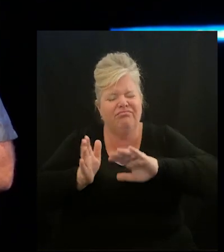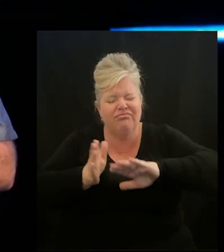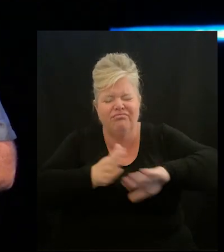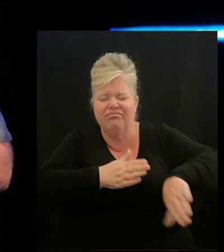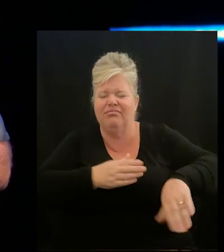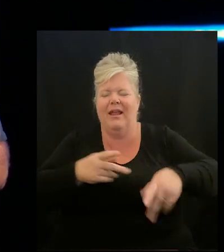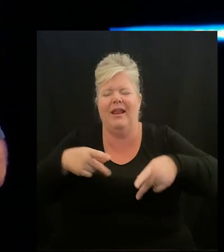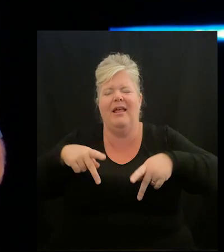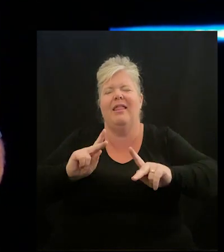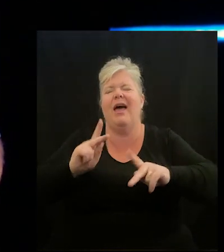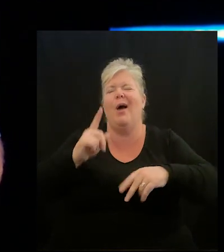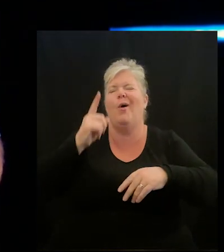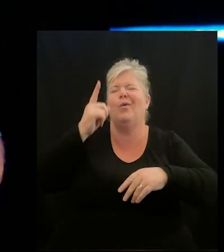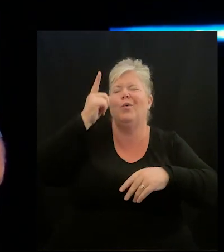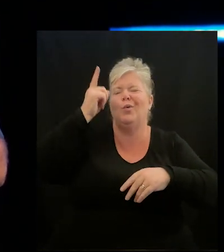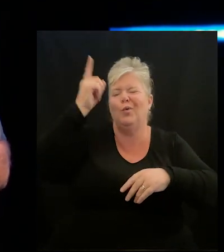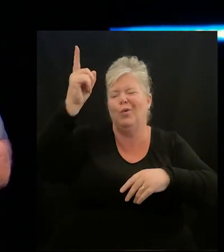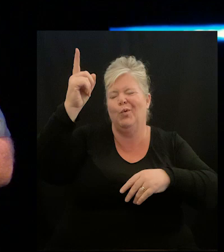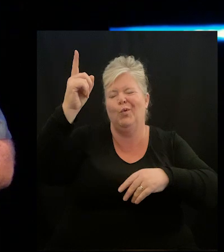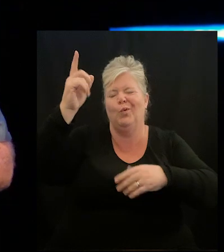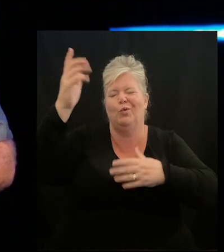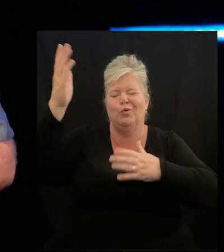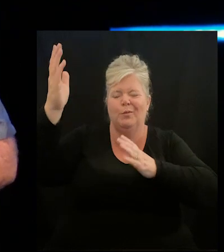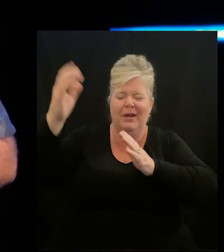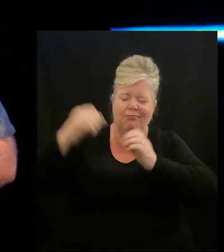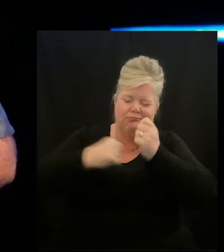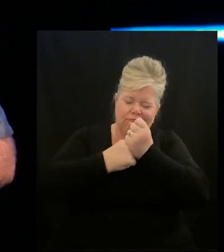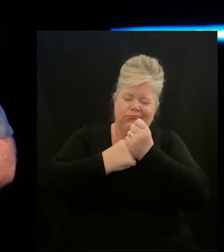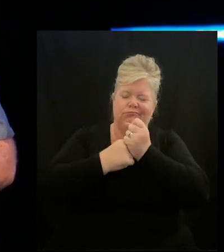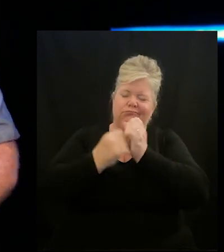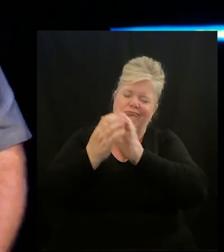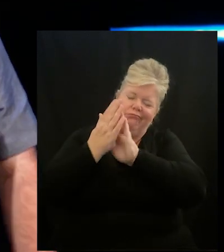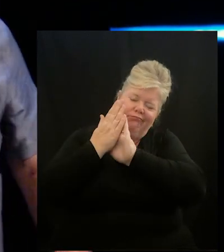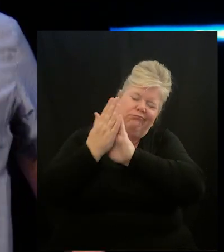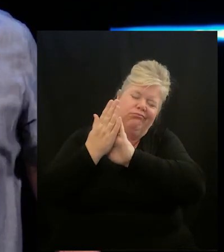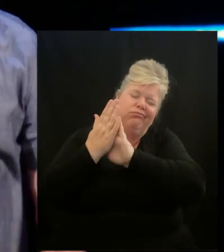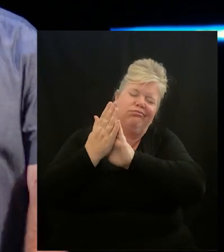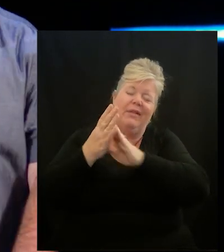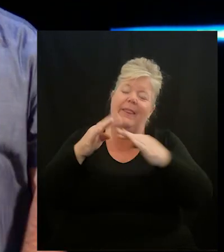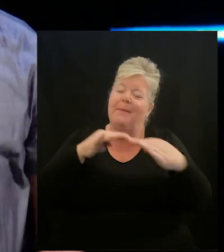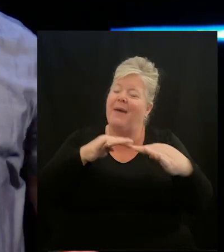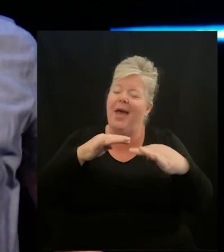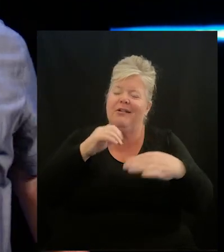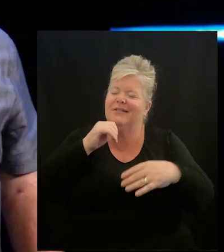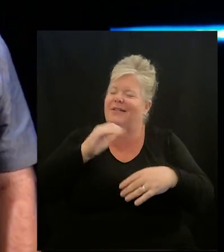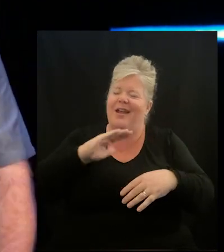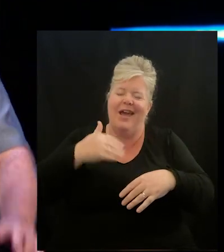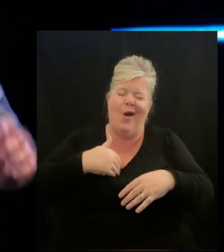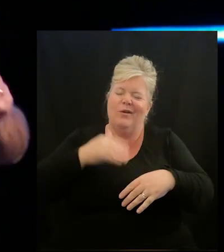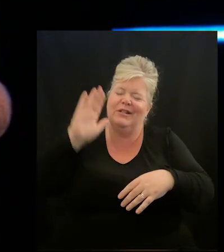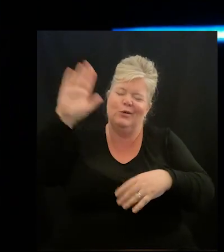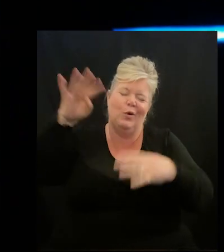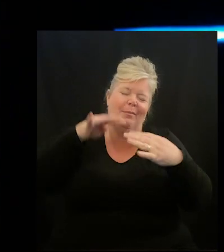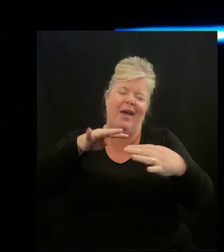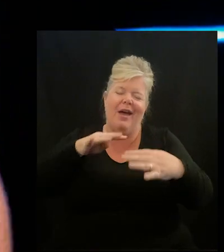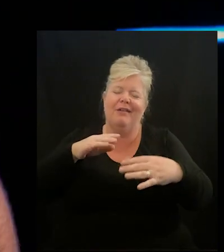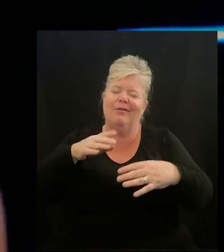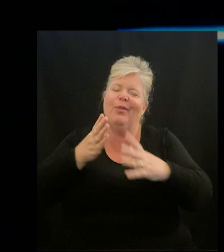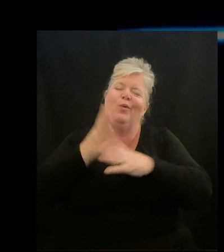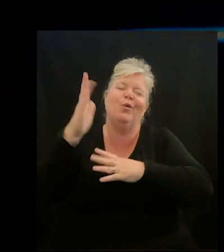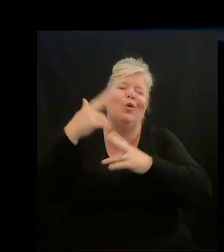come to the forefront, knowing that the battle is not ours, but it's yours. We ask this in Jesus' name.